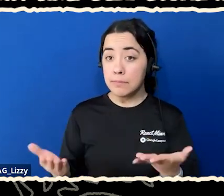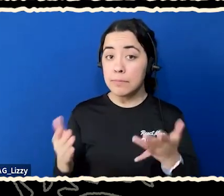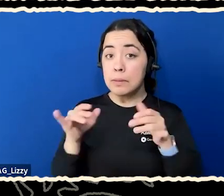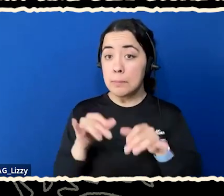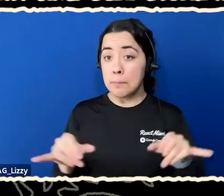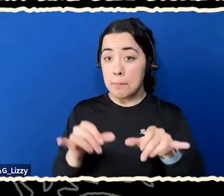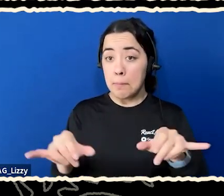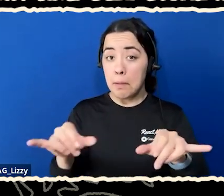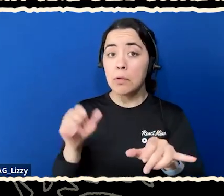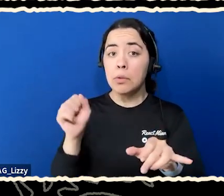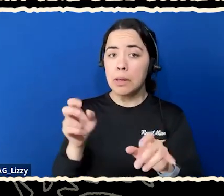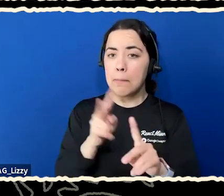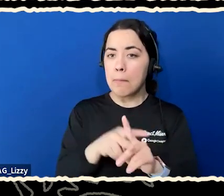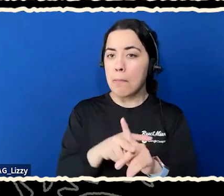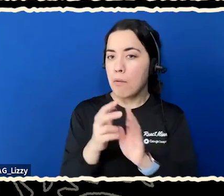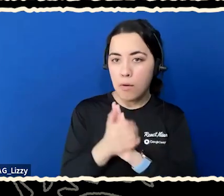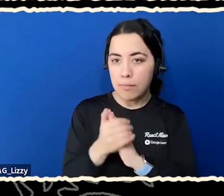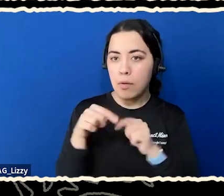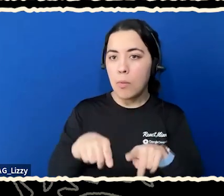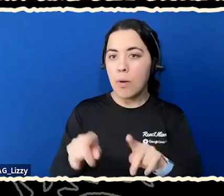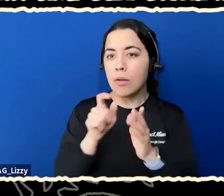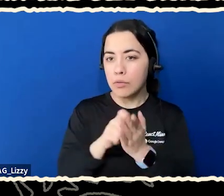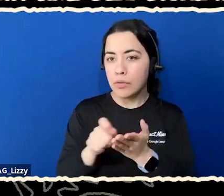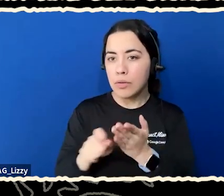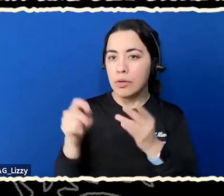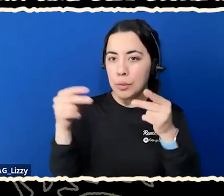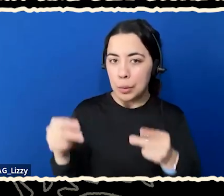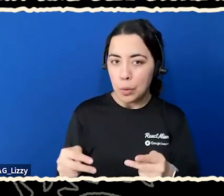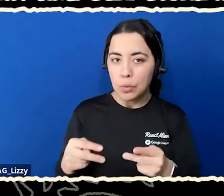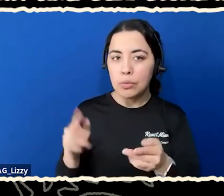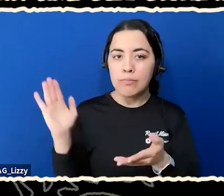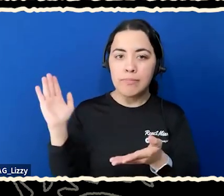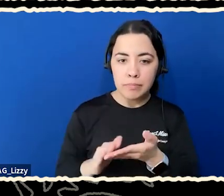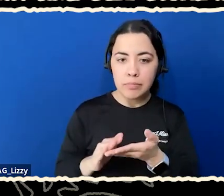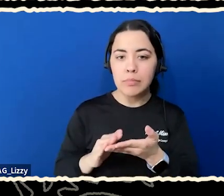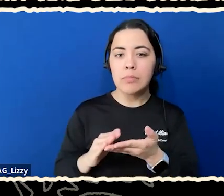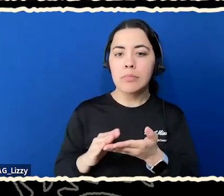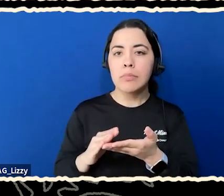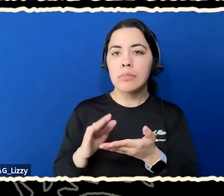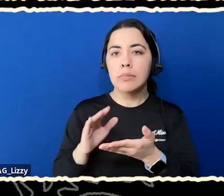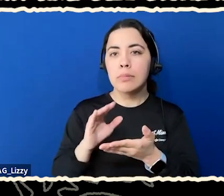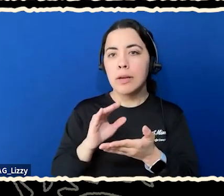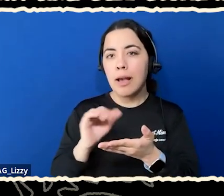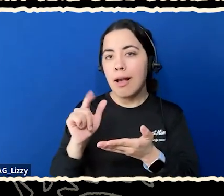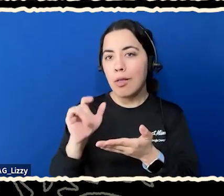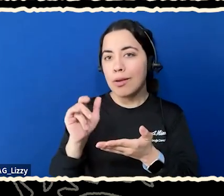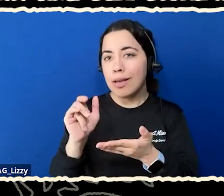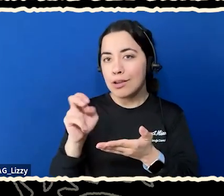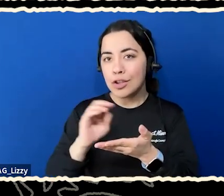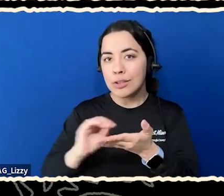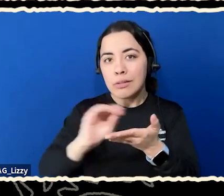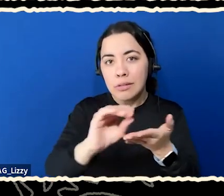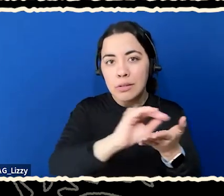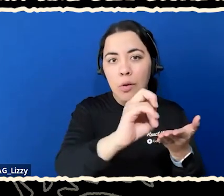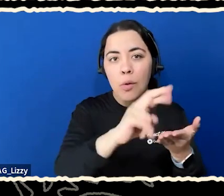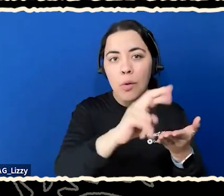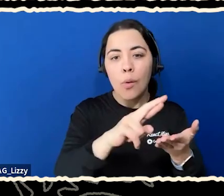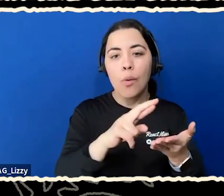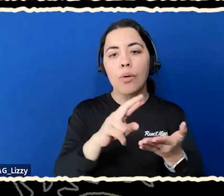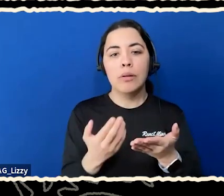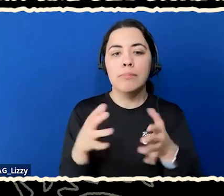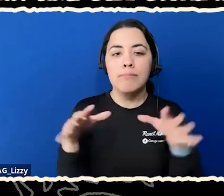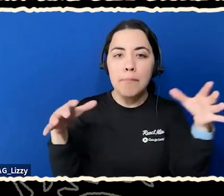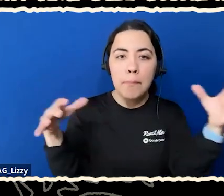just apply automatically when writing code, reducing allocations, batching DOM operations. Others need more work to